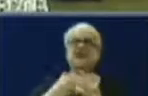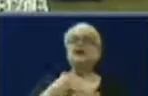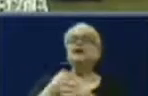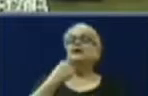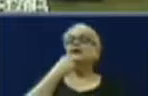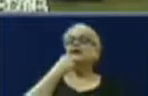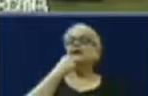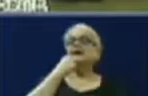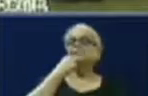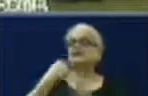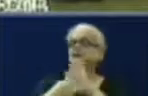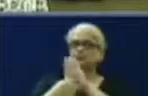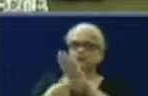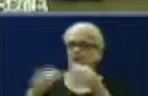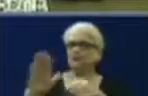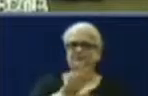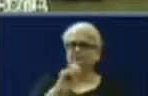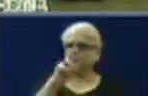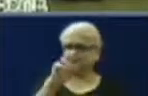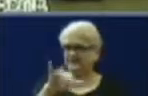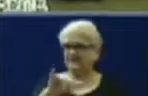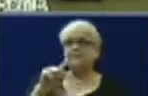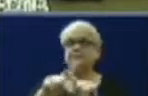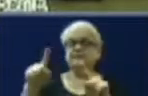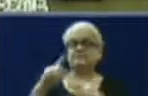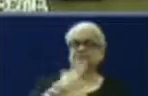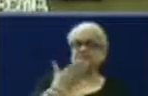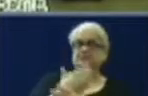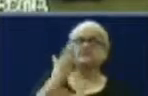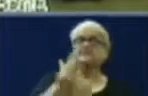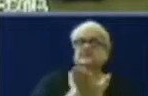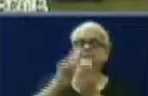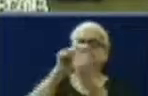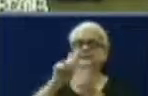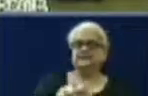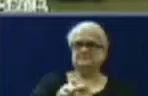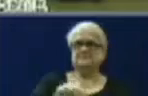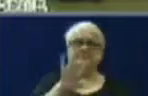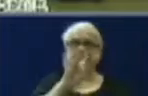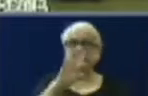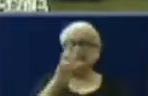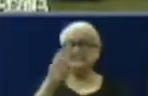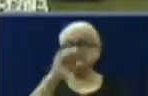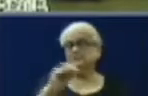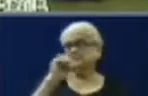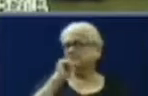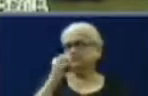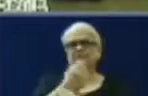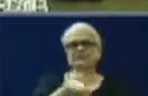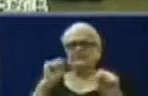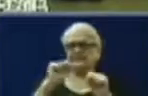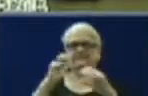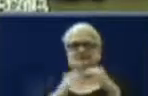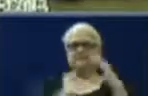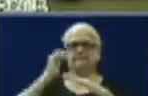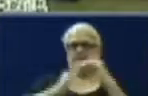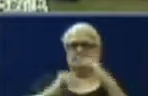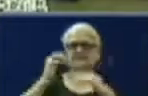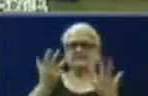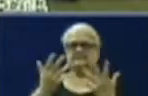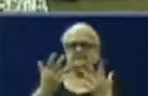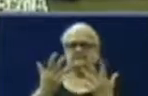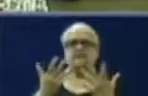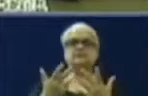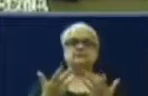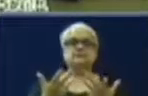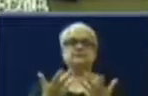of the details. 86% of teachers do not feel safe in the building. Reasons given include lack of operational metal